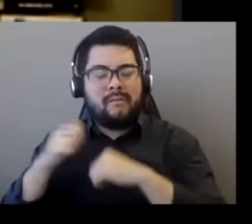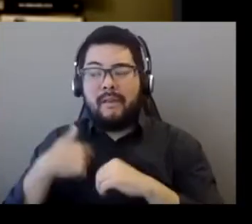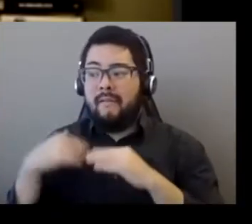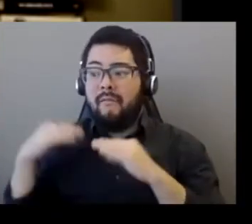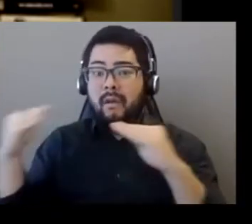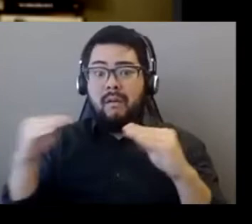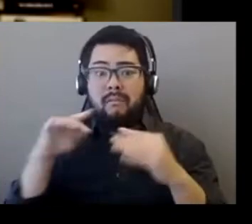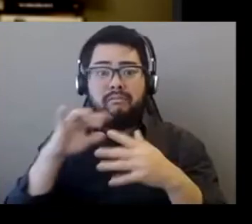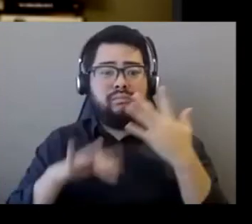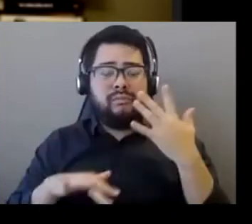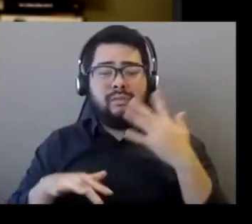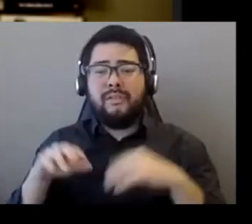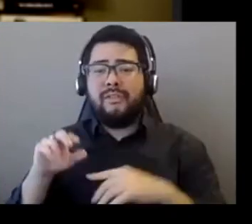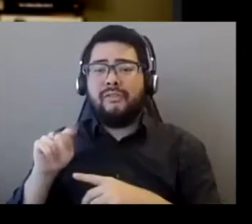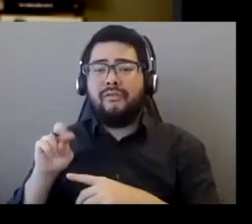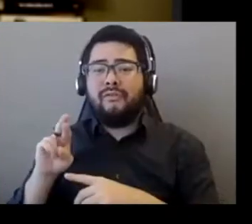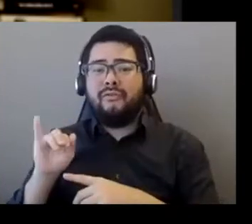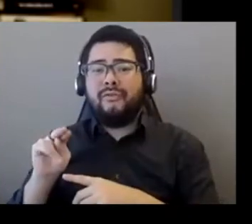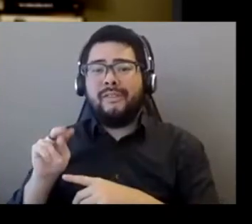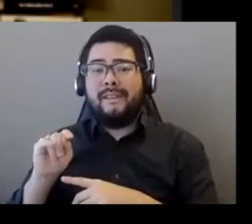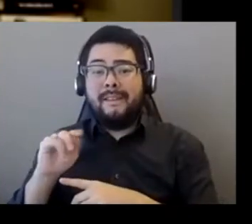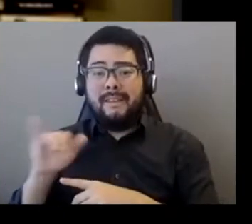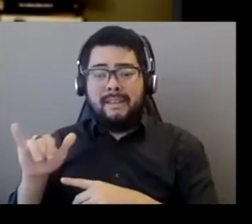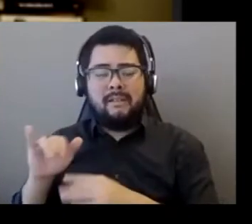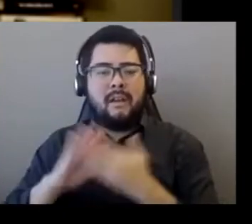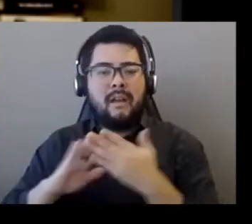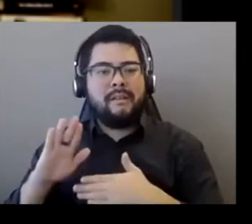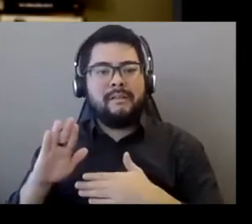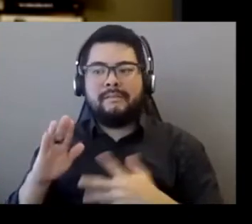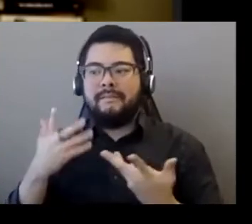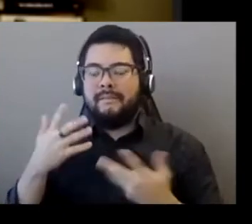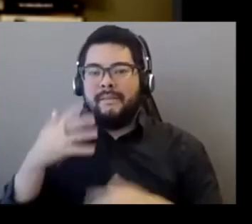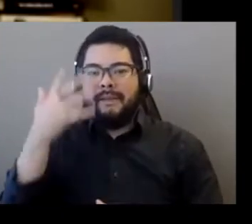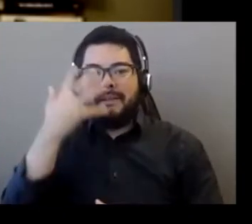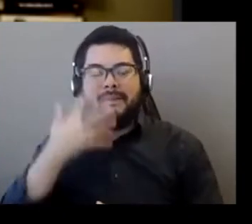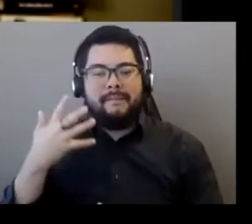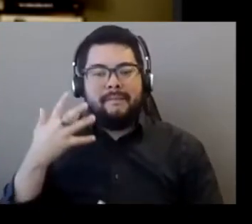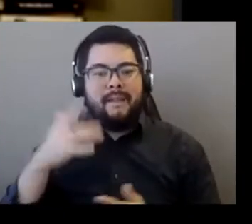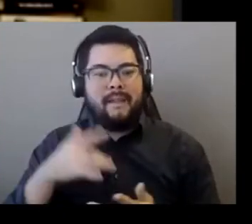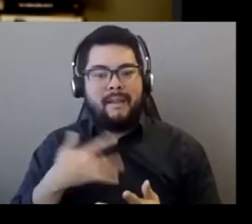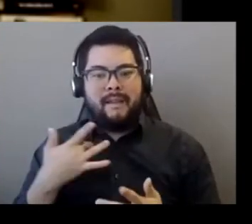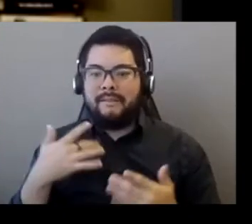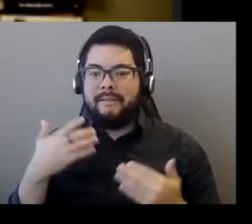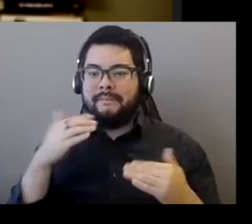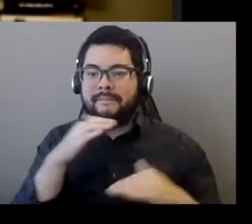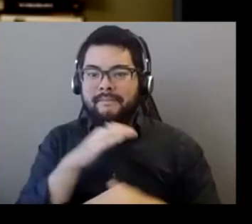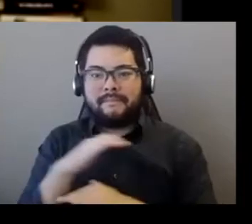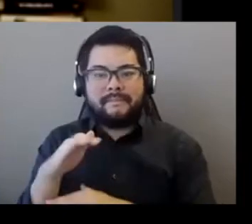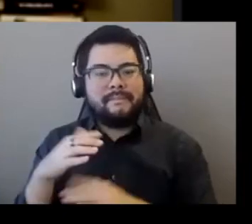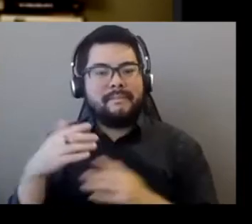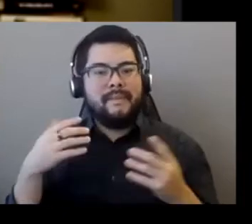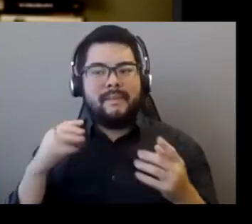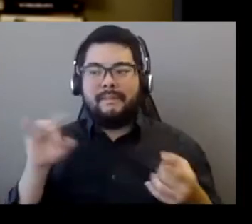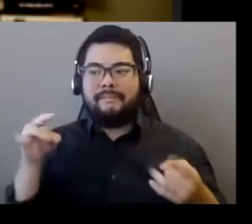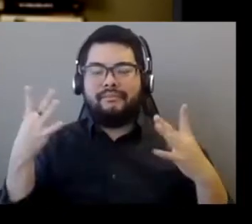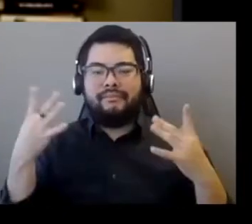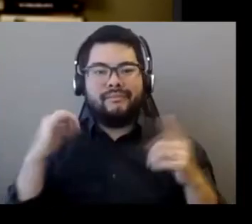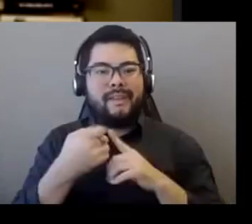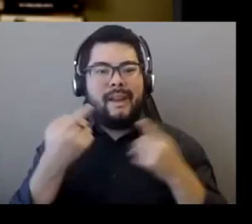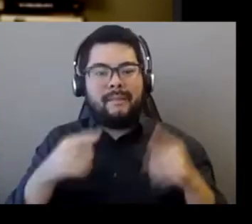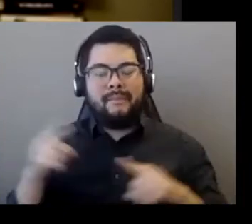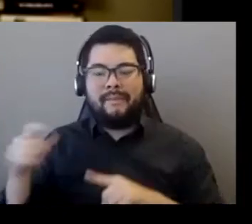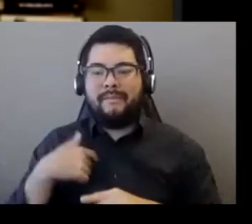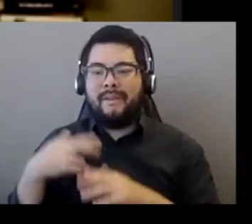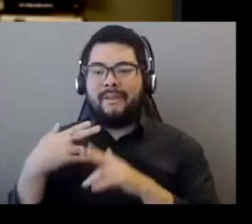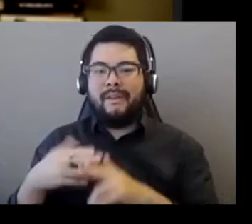College, every half an hour, it seemed that there was a scandal about something. I called Obama an imperialist. There was a scandal. I went